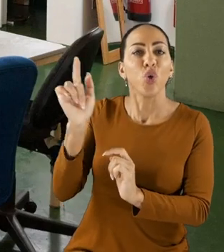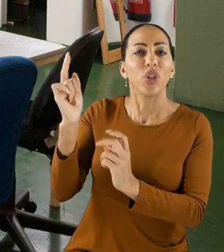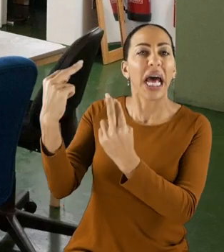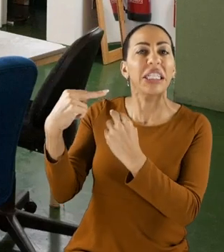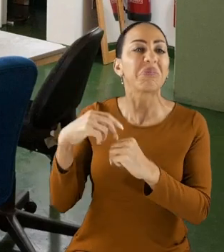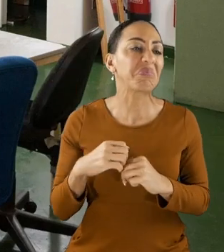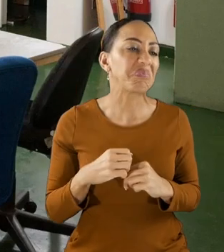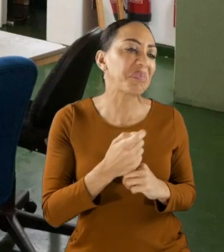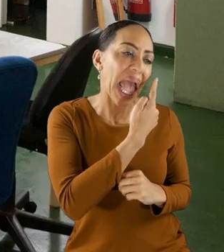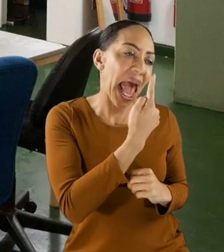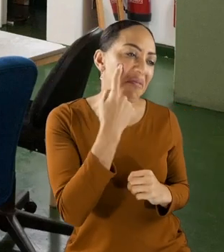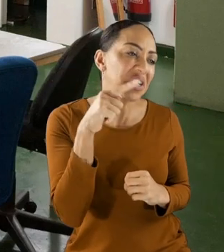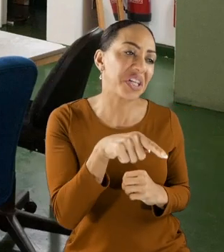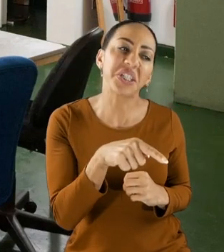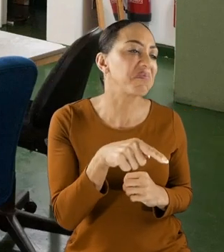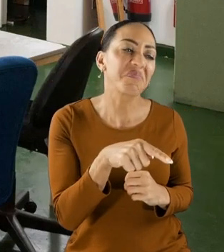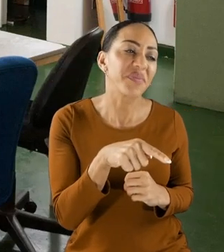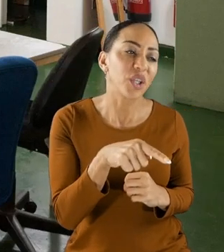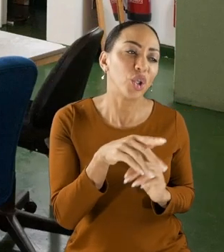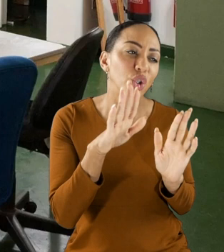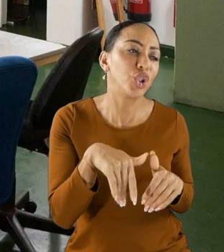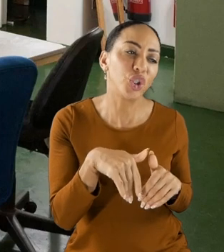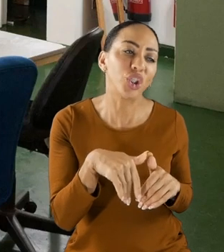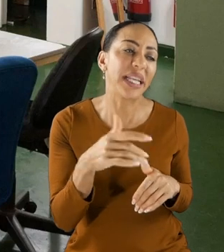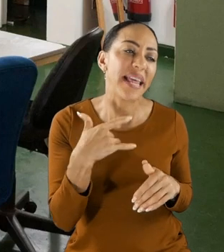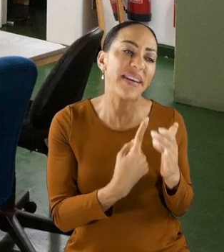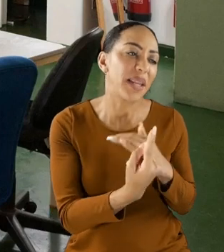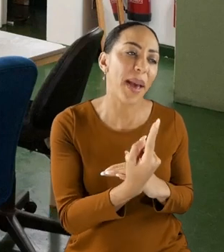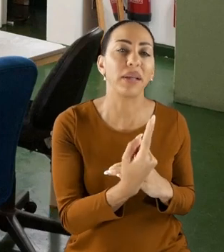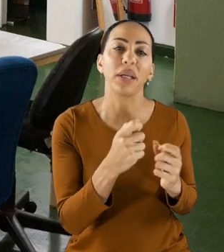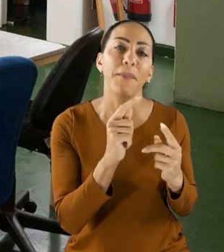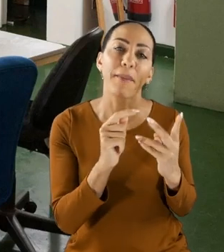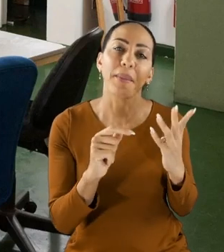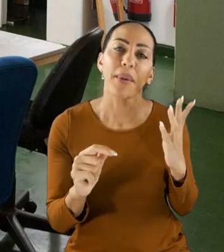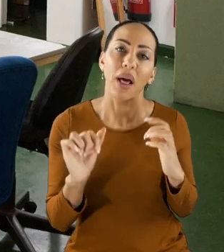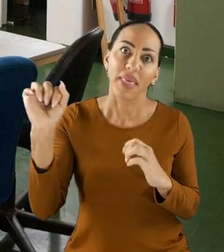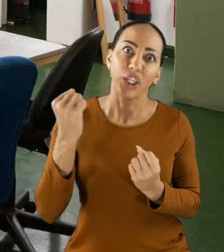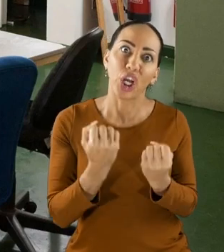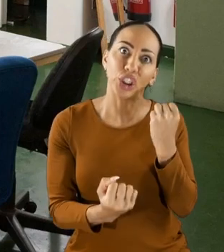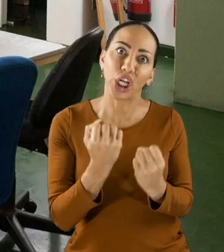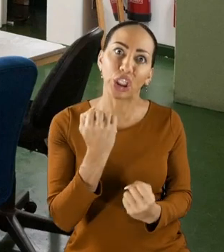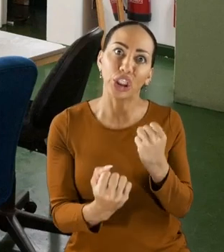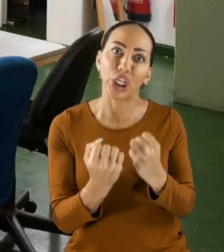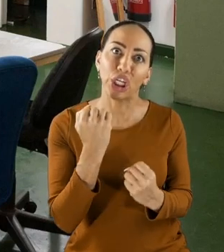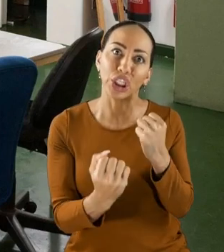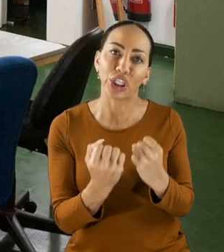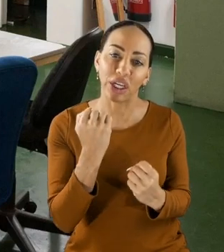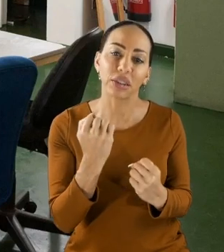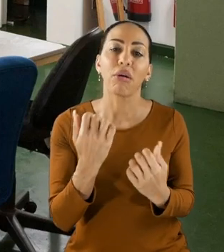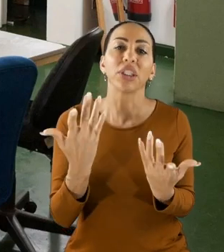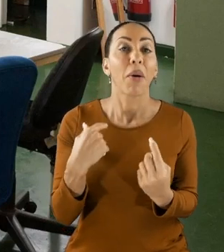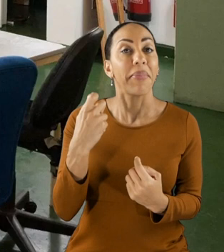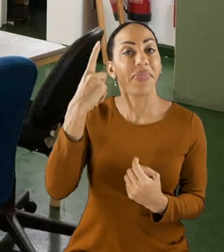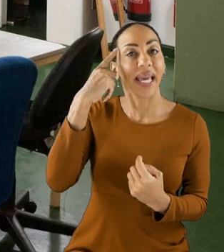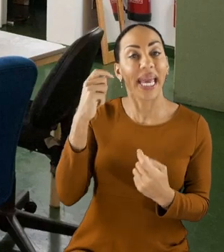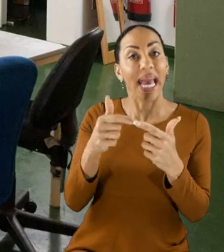that as evidence of whether or not I should be entitled to live independently, etc. So I'm thinking about